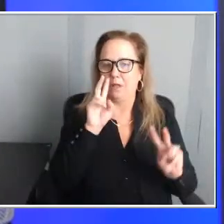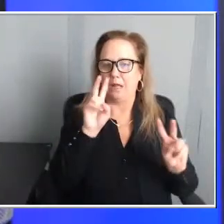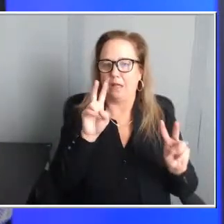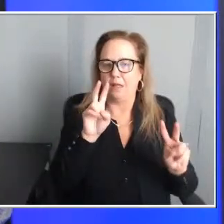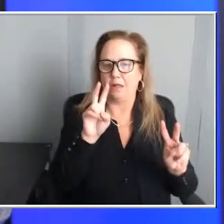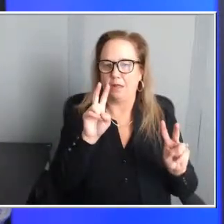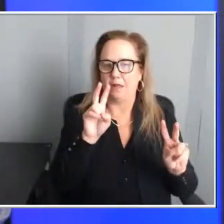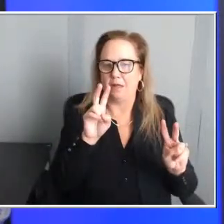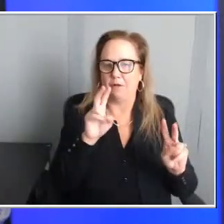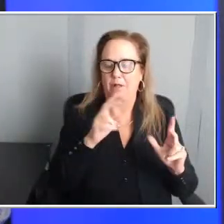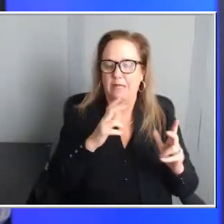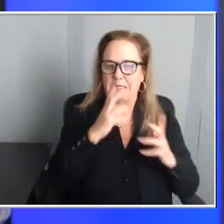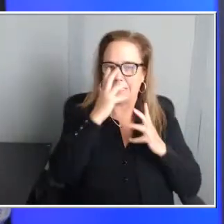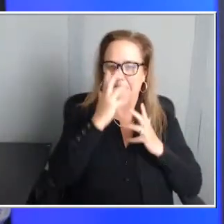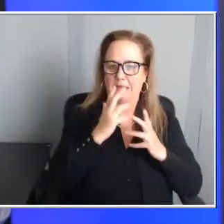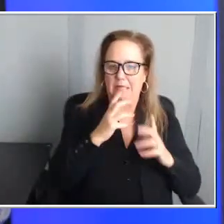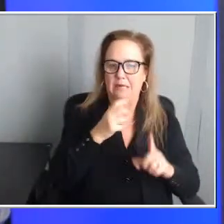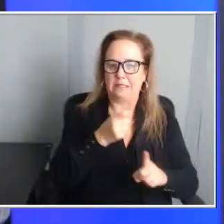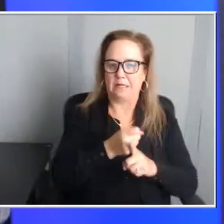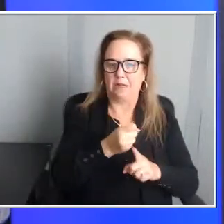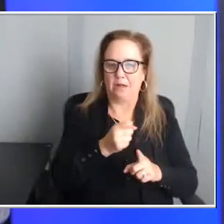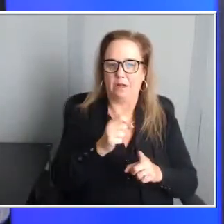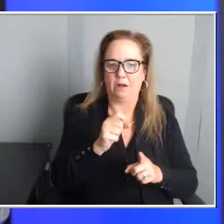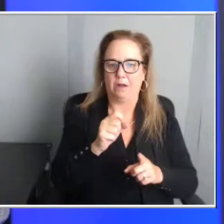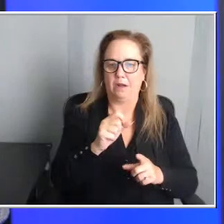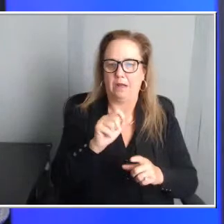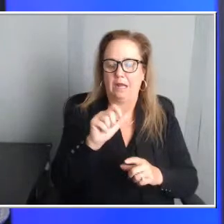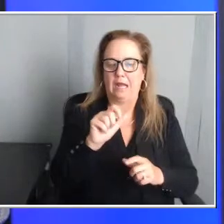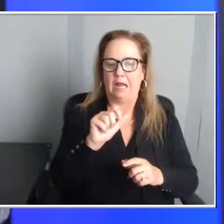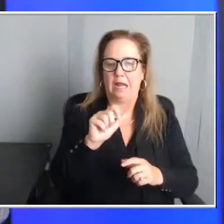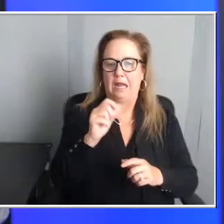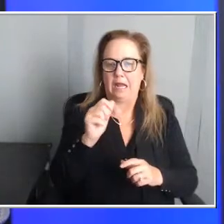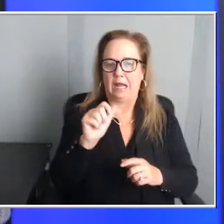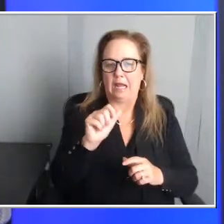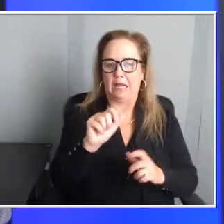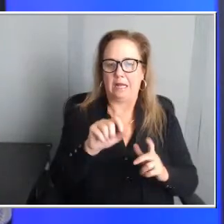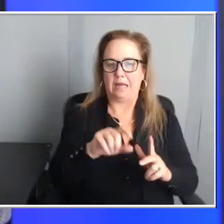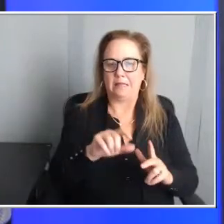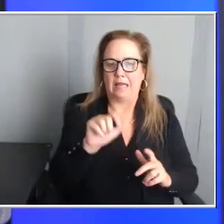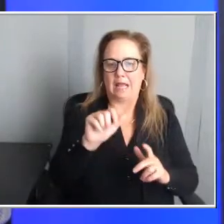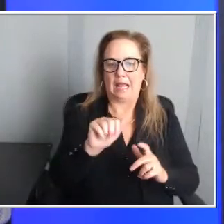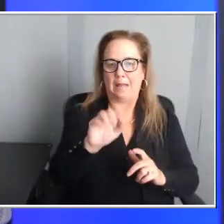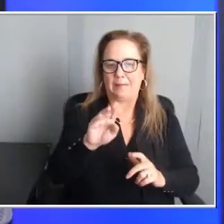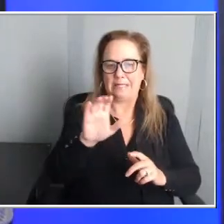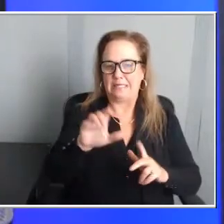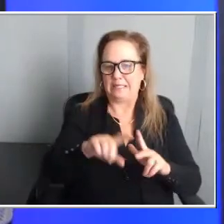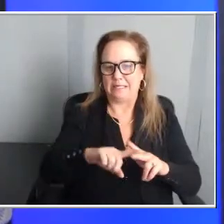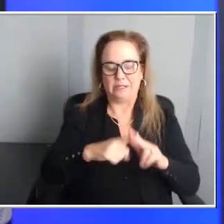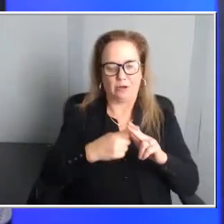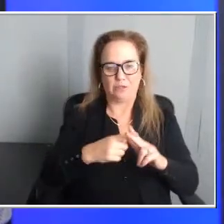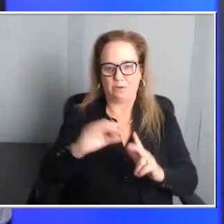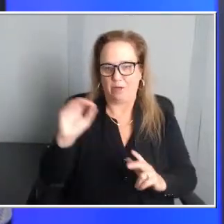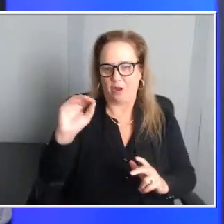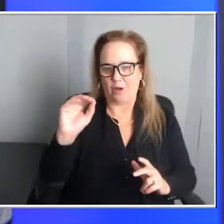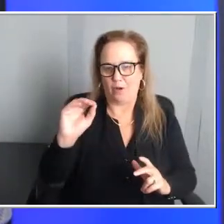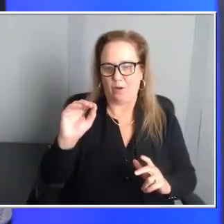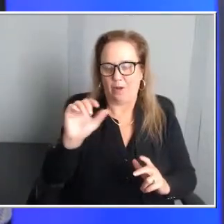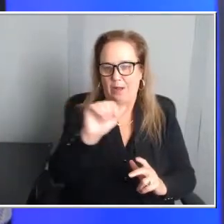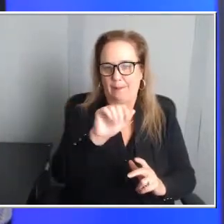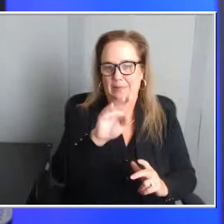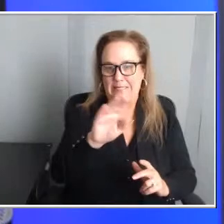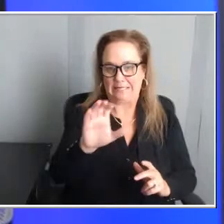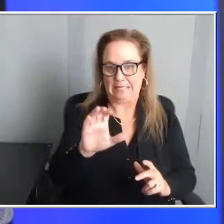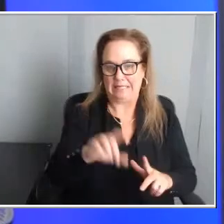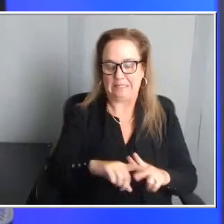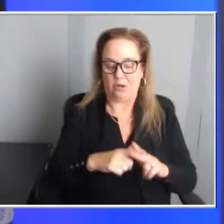of drooping, and all of a sudden it hit me. The only alphabet Alex knows starts with A. He doesn't know the alphabet starting with O. Right. So